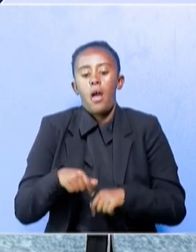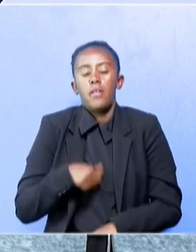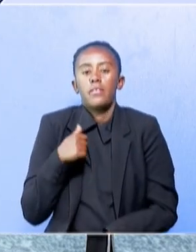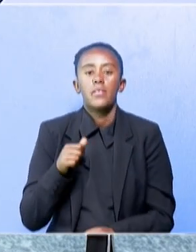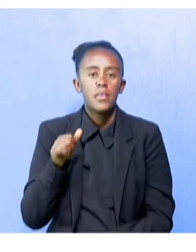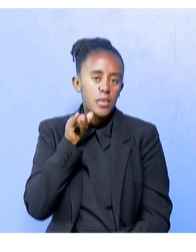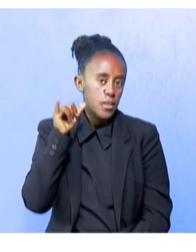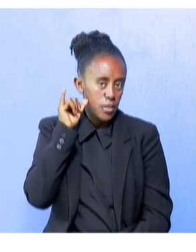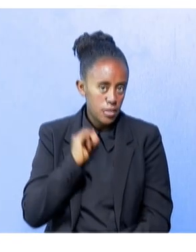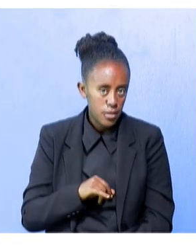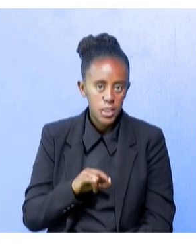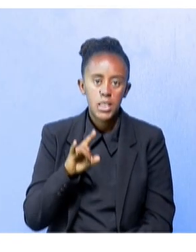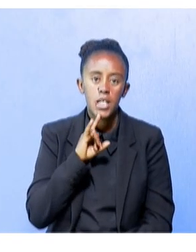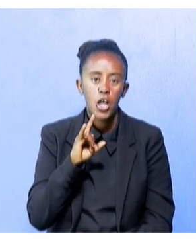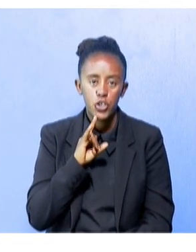Zinash cooked.